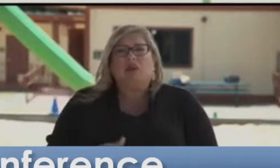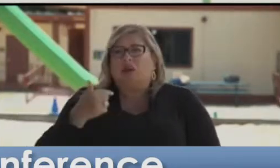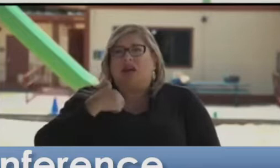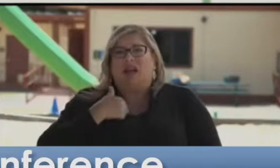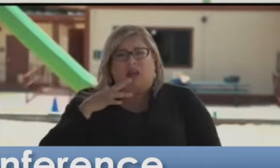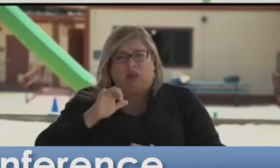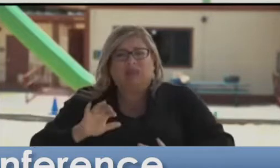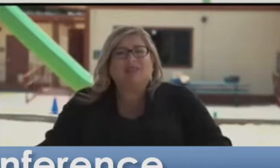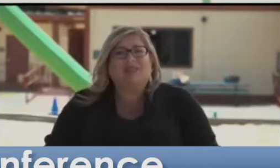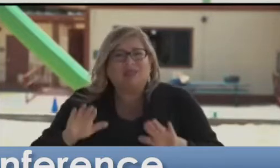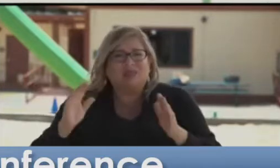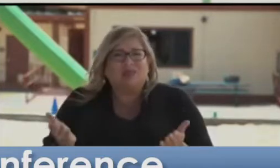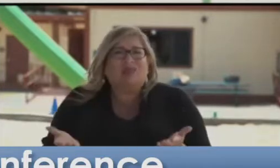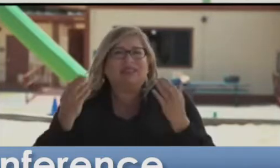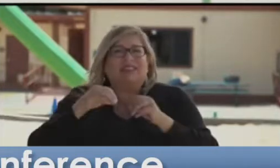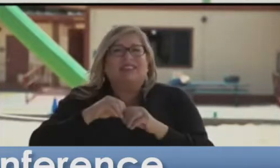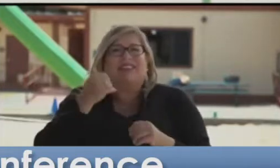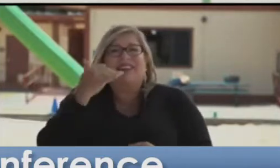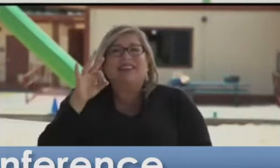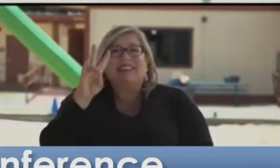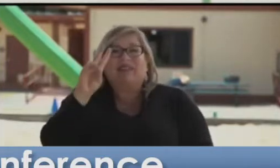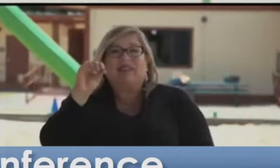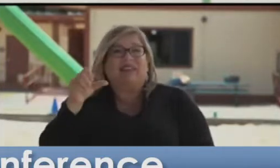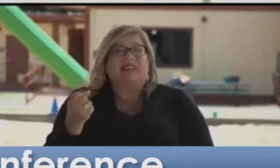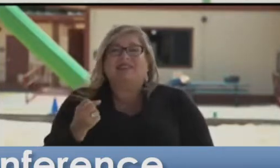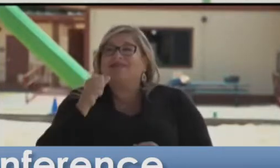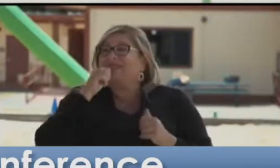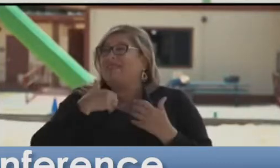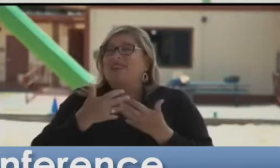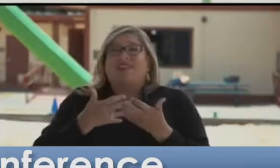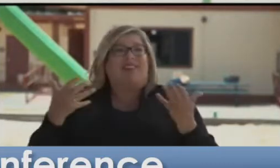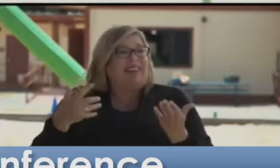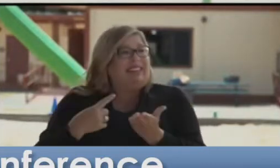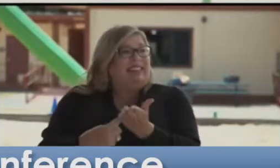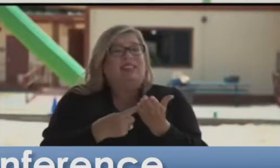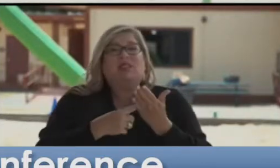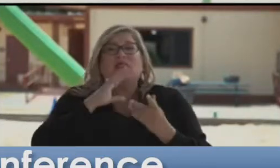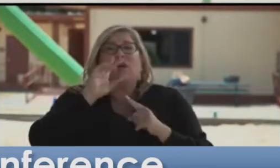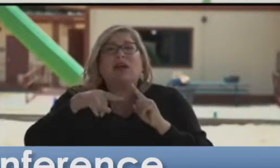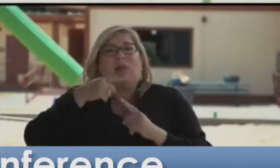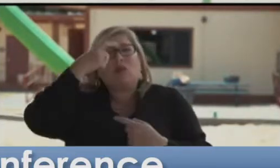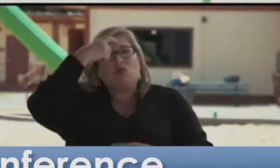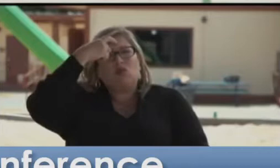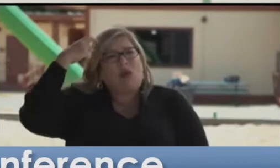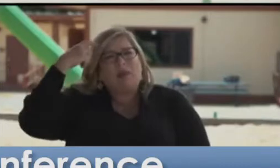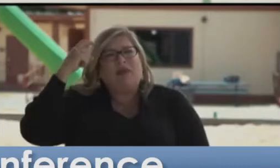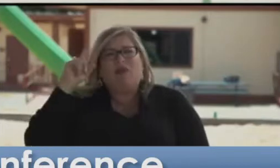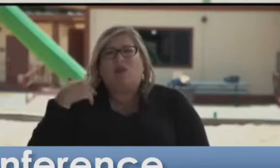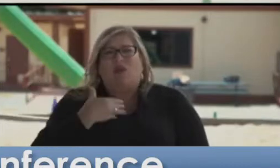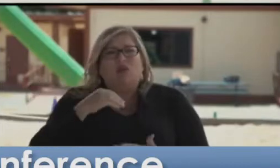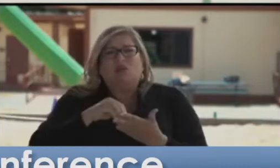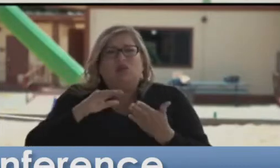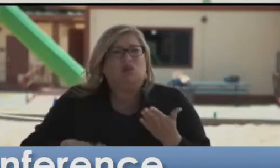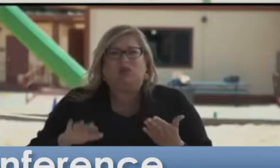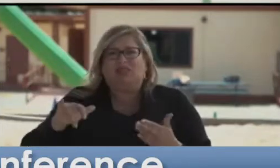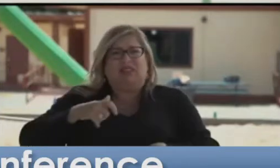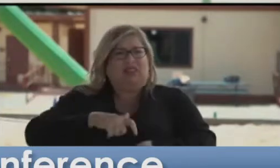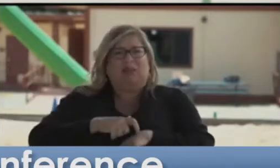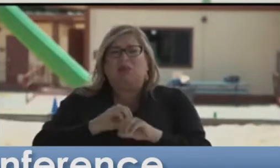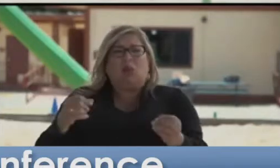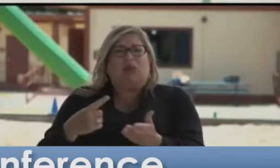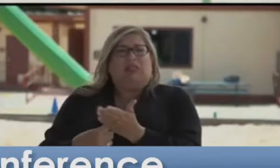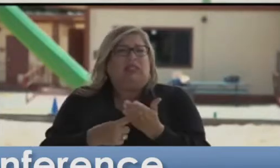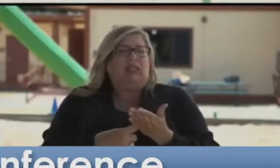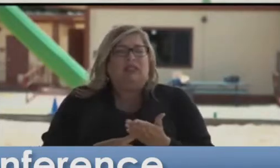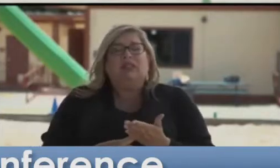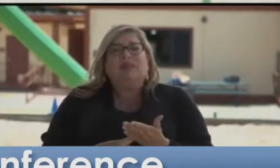in the 70s. There wasn't a lot of discussion about how do we address trauma for our students. And so all